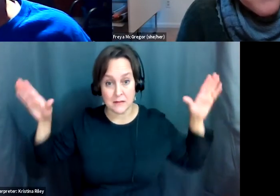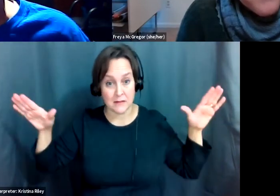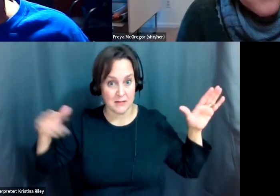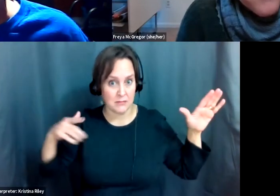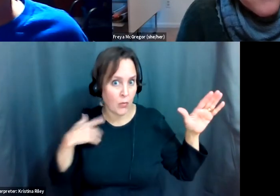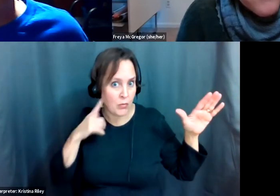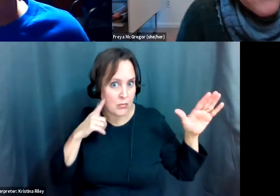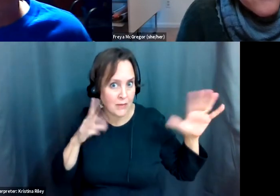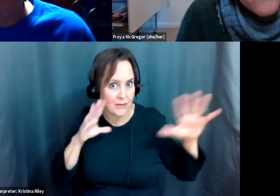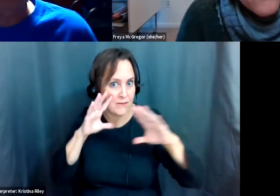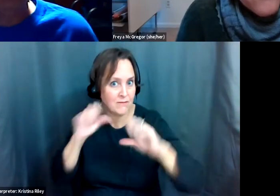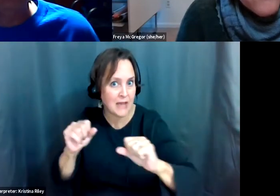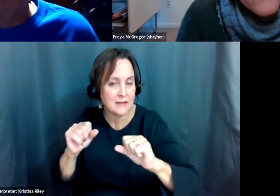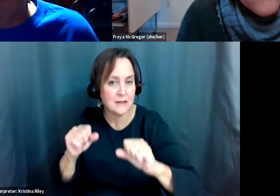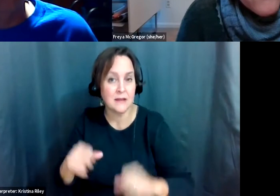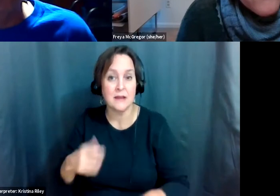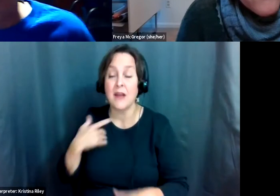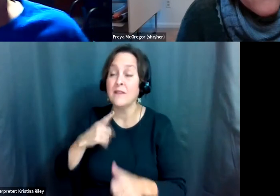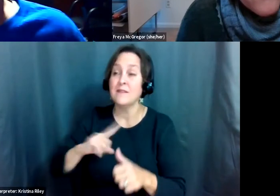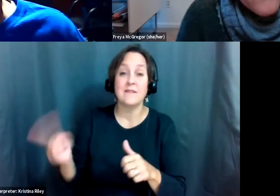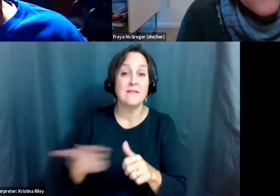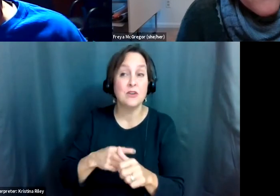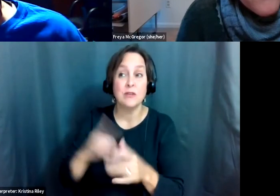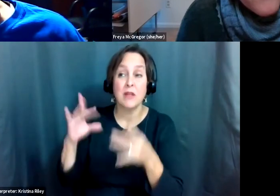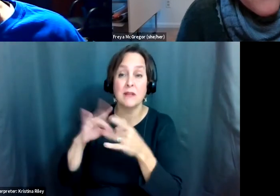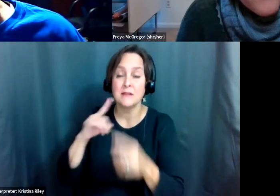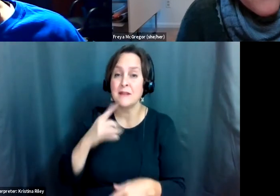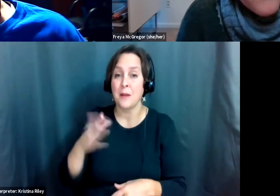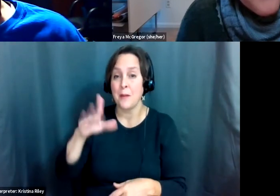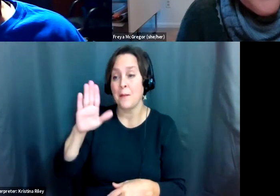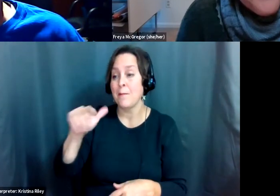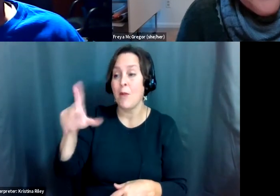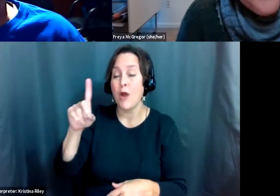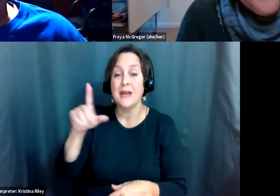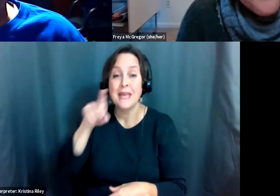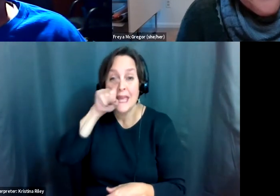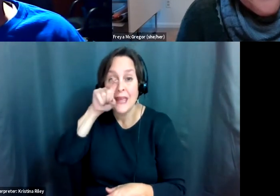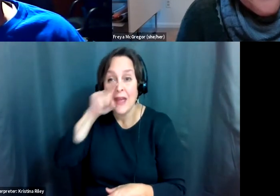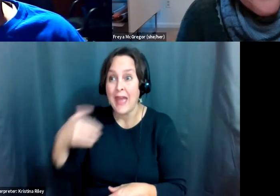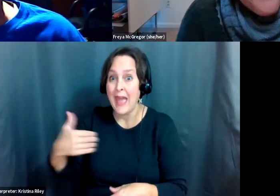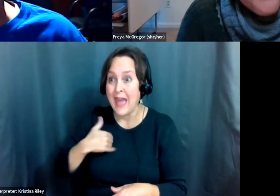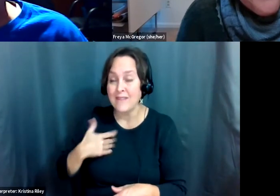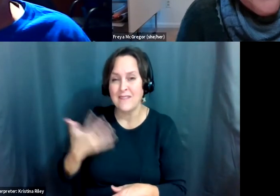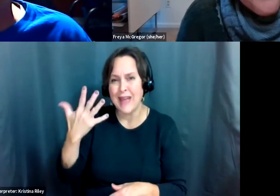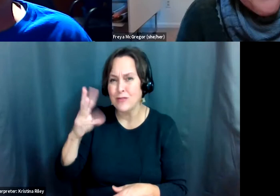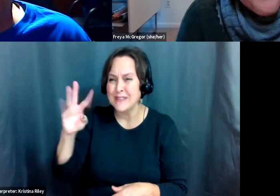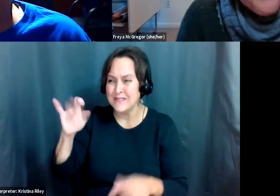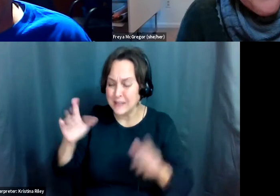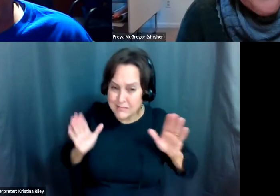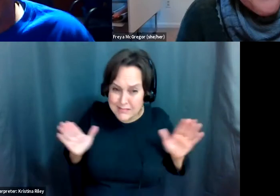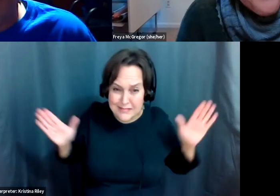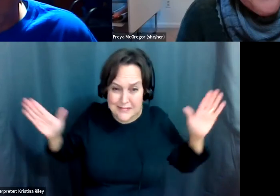that, uh, that a bald Eagle might have a five or six foot wingspan. I was amazed at that. I just had no idea.